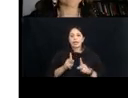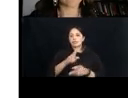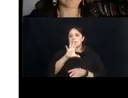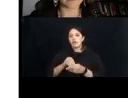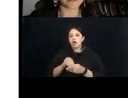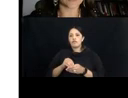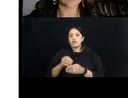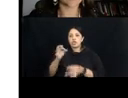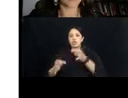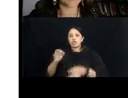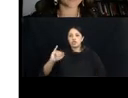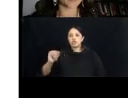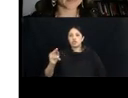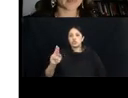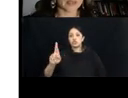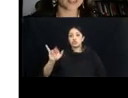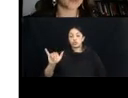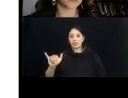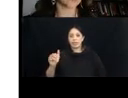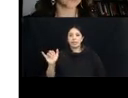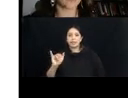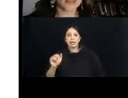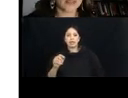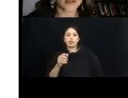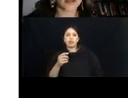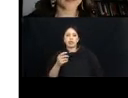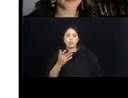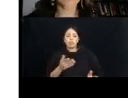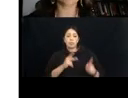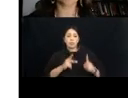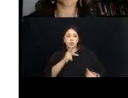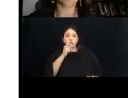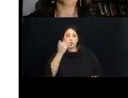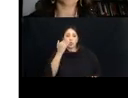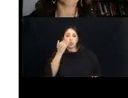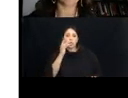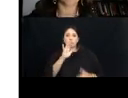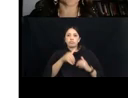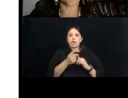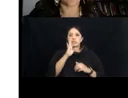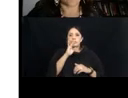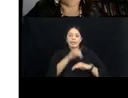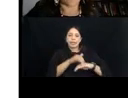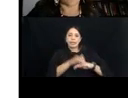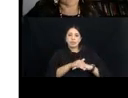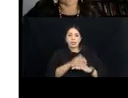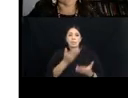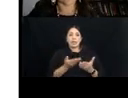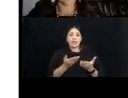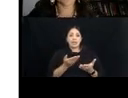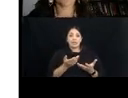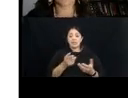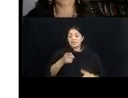to speak English. And if so, if you only spoke Spanish, you weren't allowed to participate in that. So